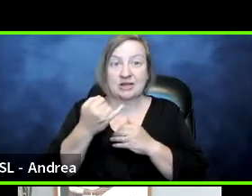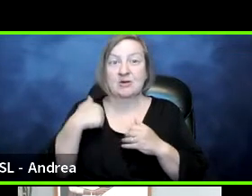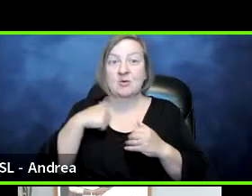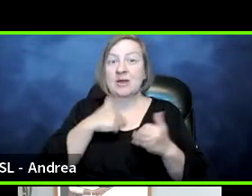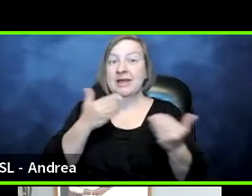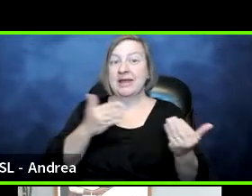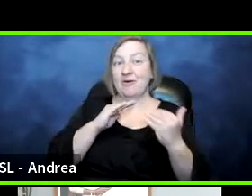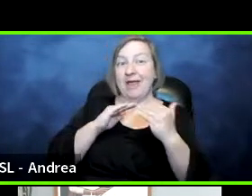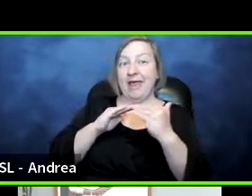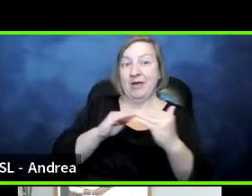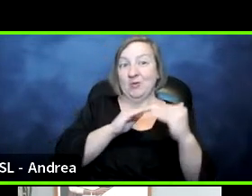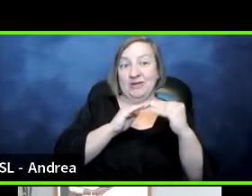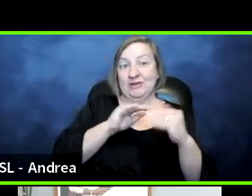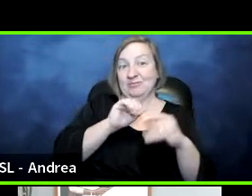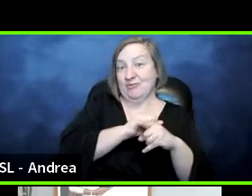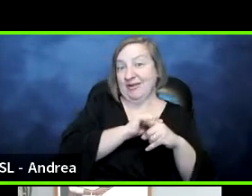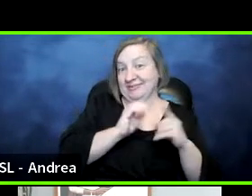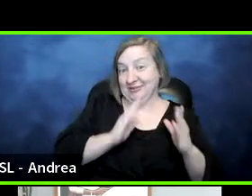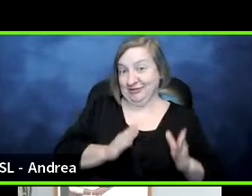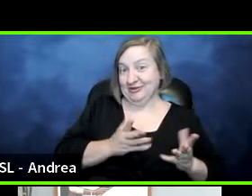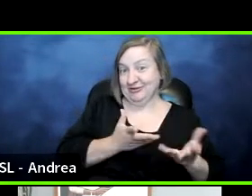equity practitioners, we have,